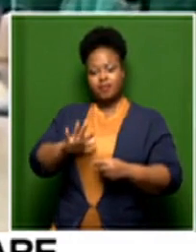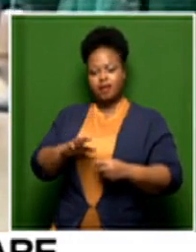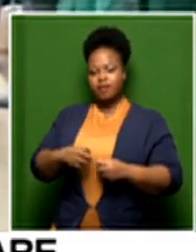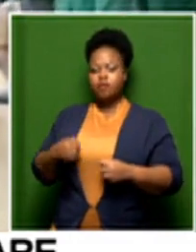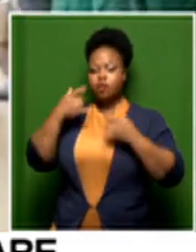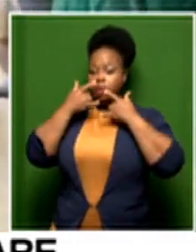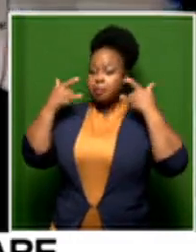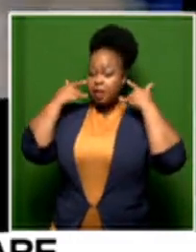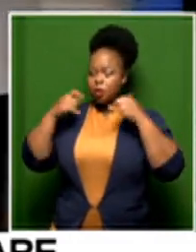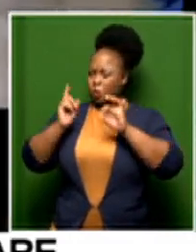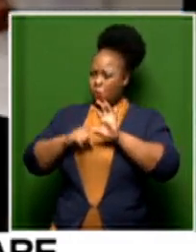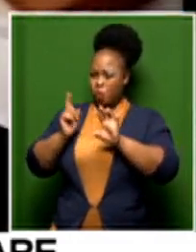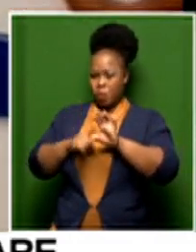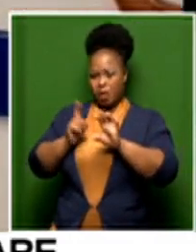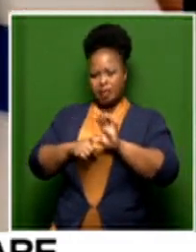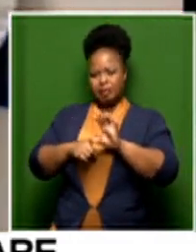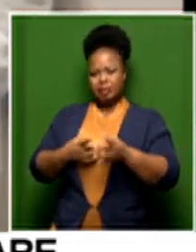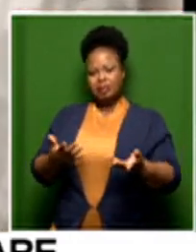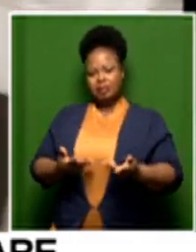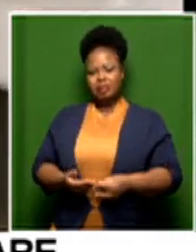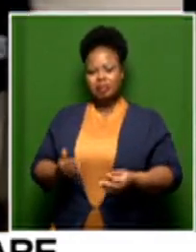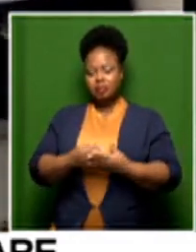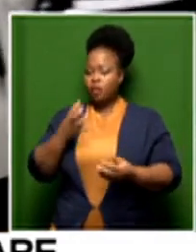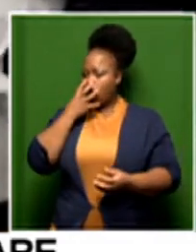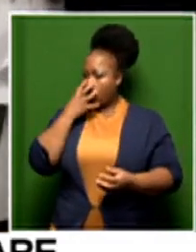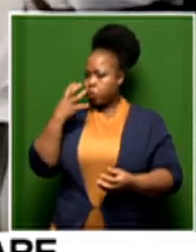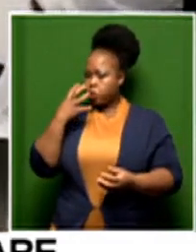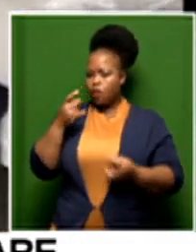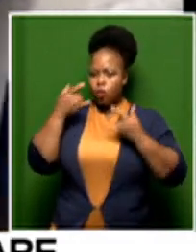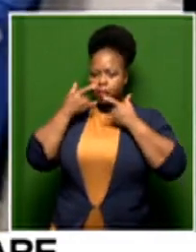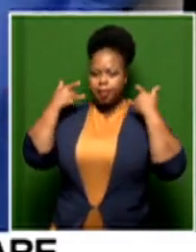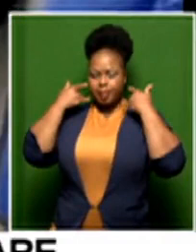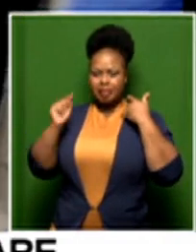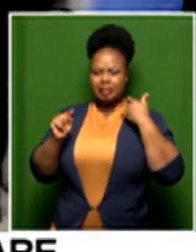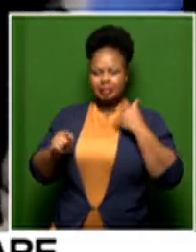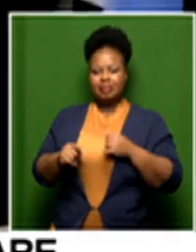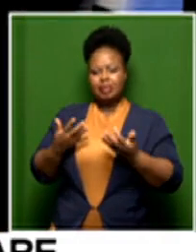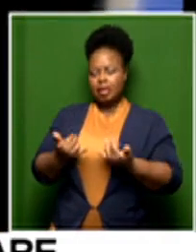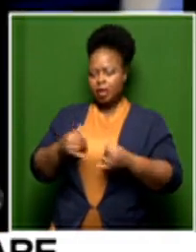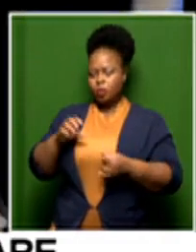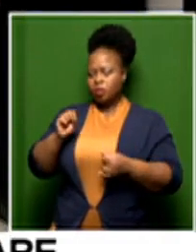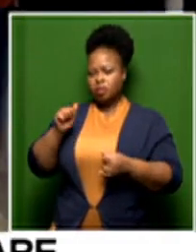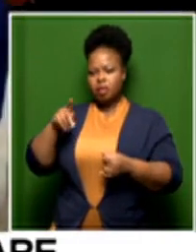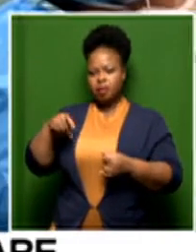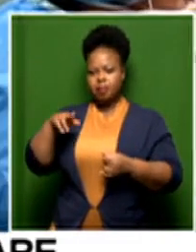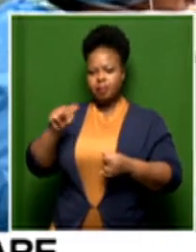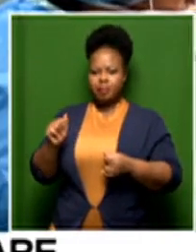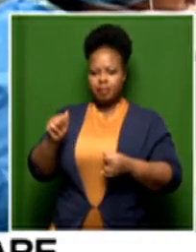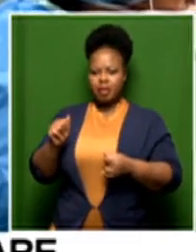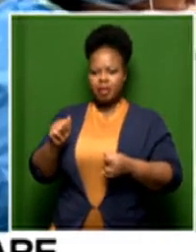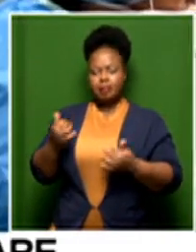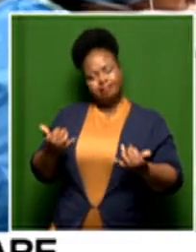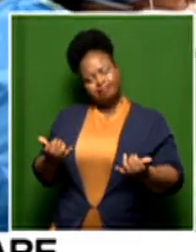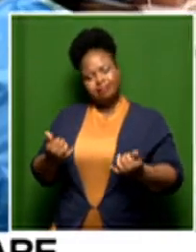substandard quality of the masks, or sometimes the falsified masks as well, has prompted SAHPRA to